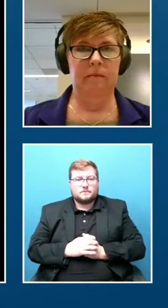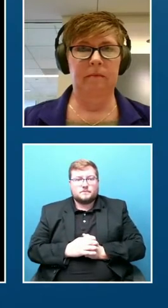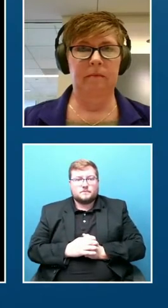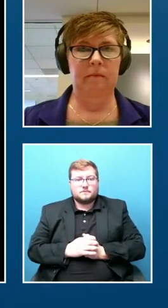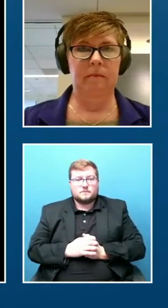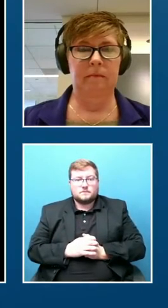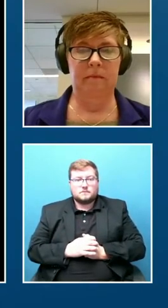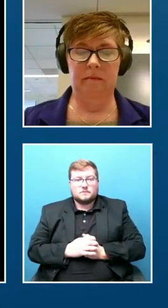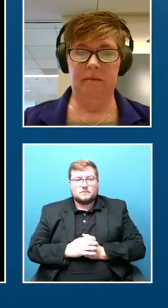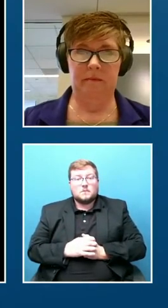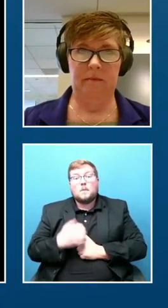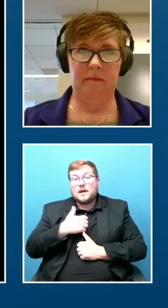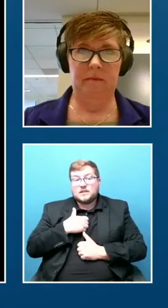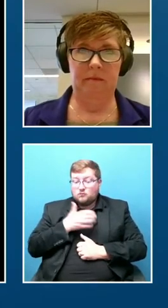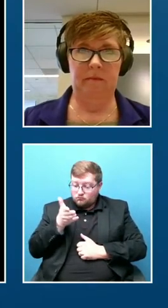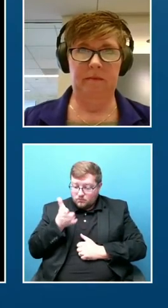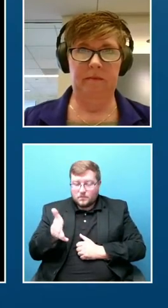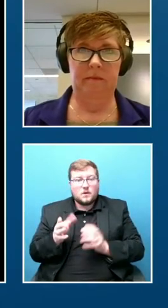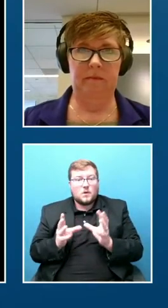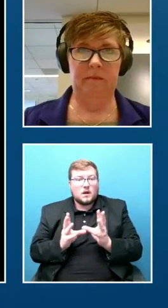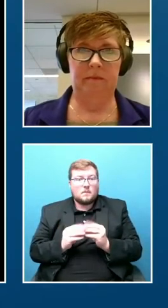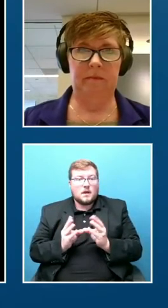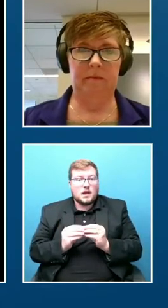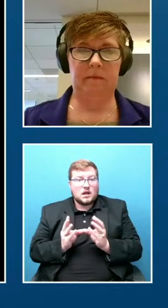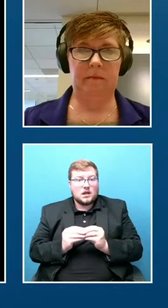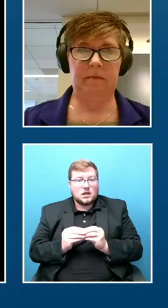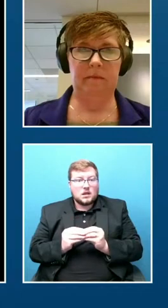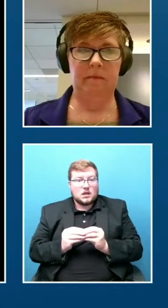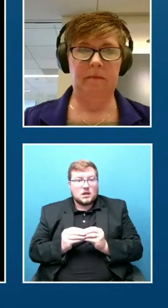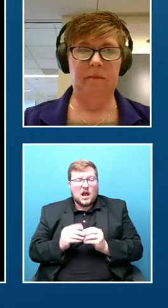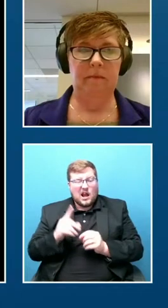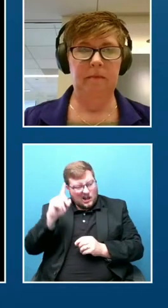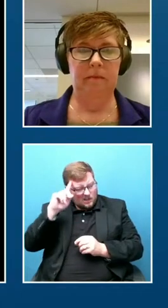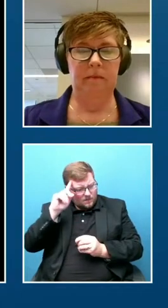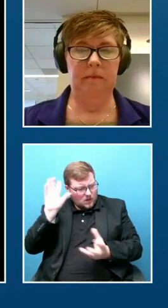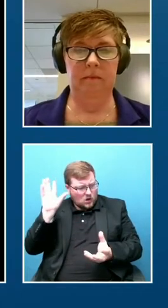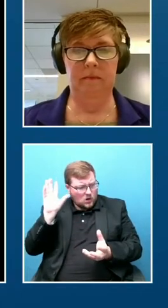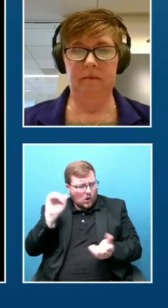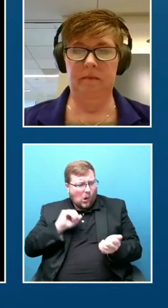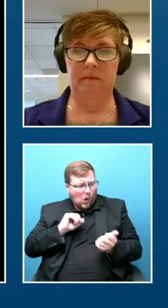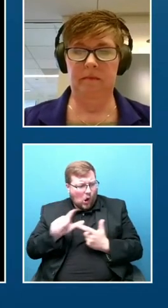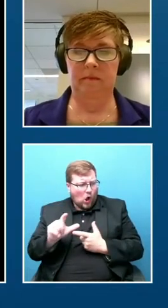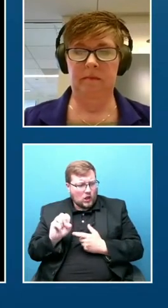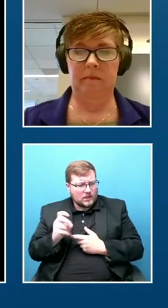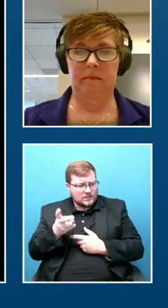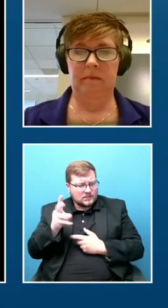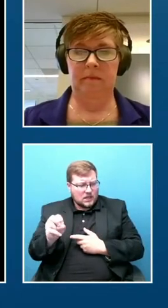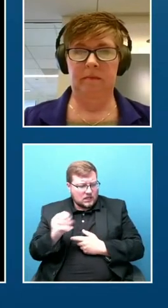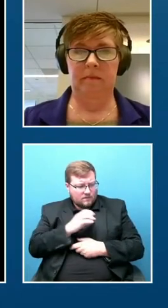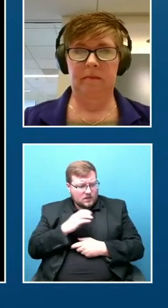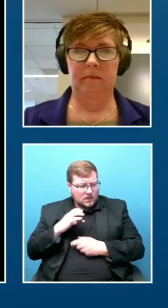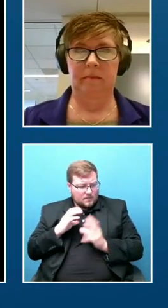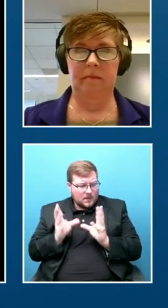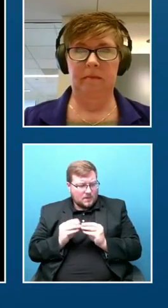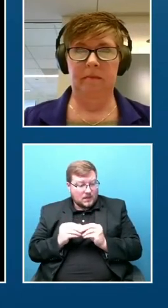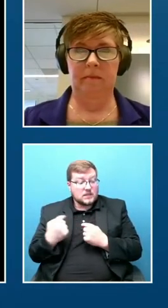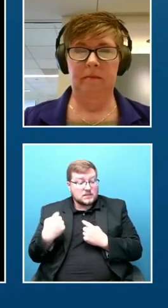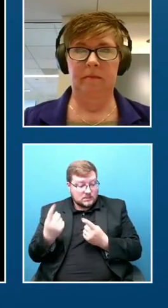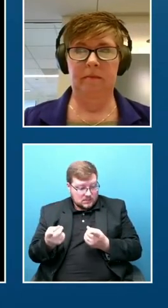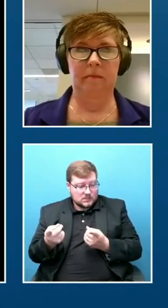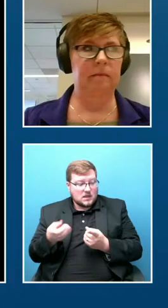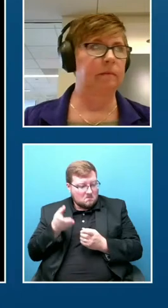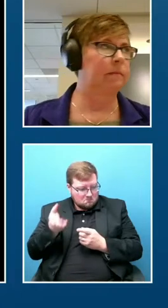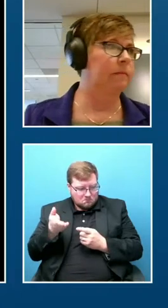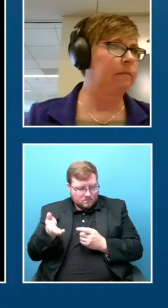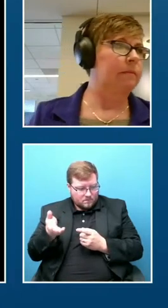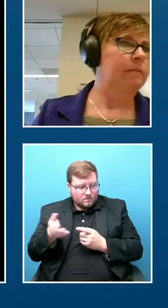I was present at the meeting. I've been present at, I believe, all of the executive committee meetings since then, and would note